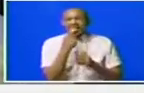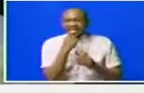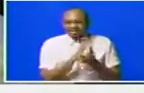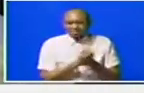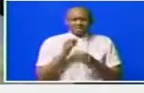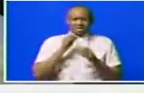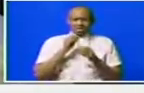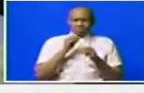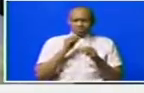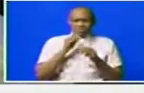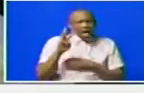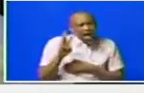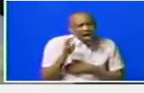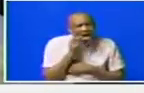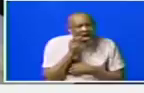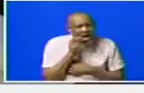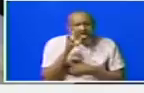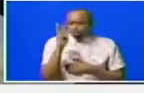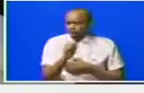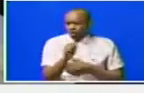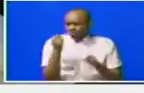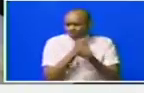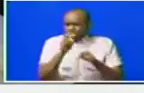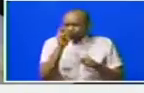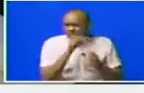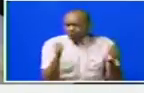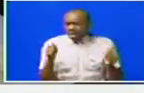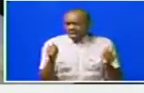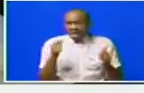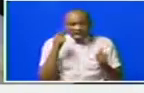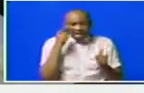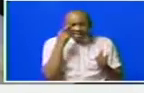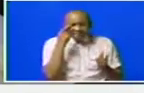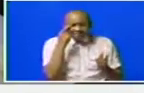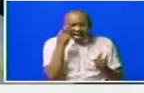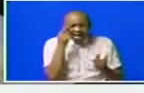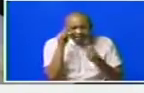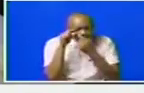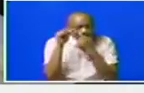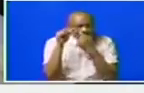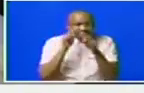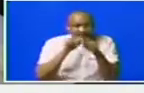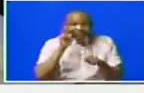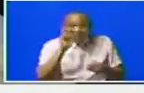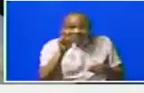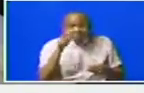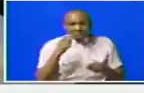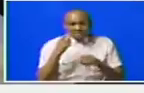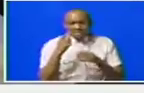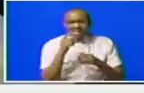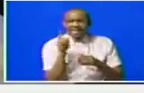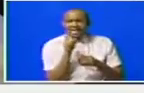wow, no, I can't see. My right eye, when I look at you, I would